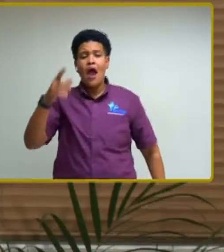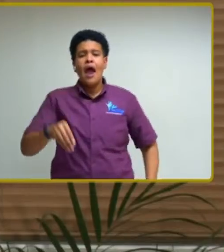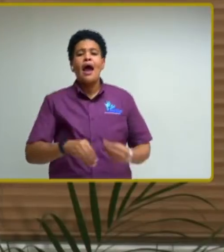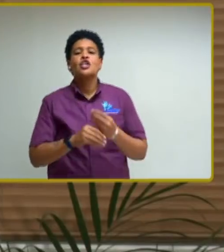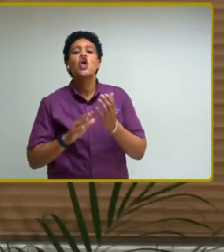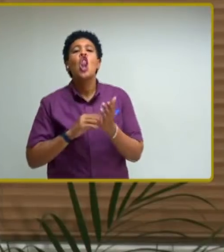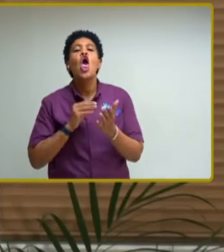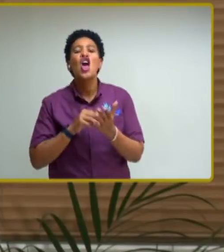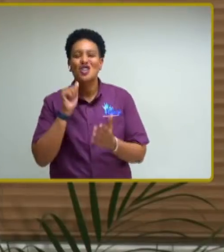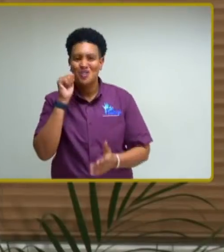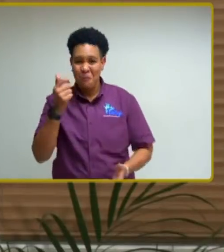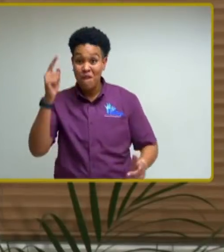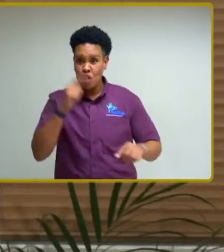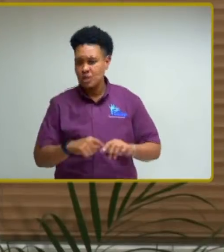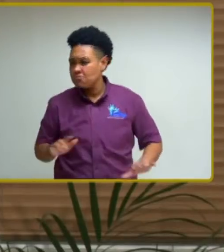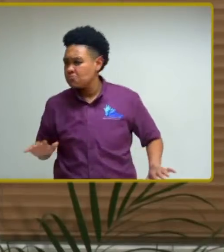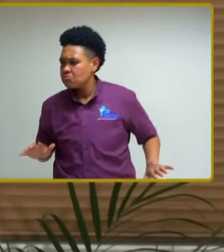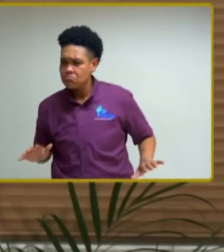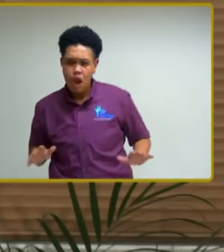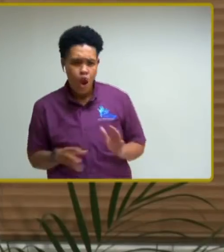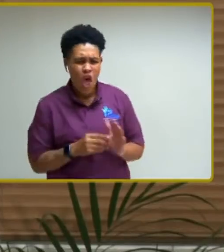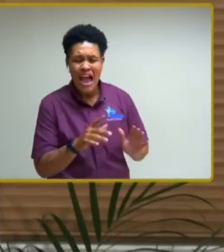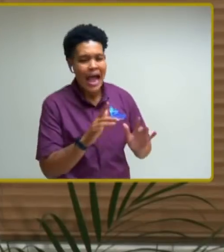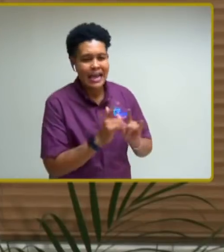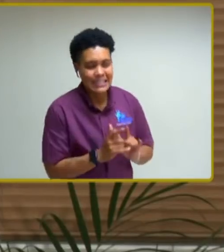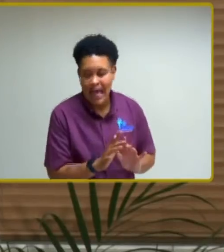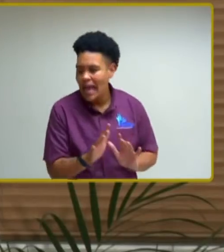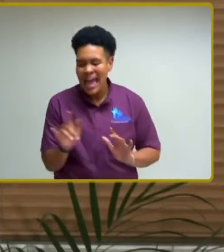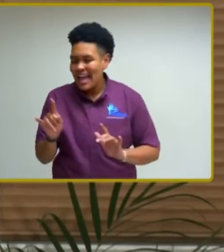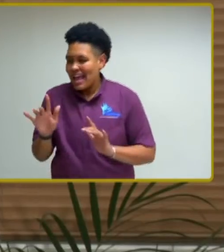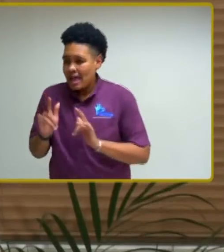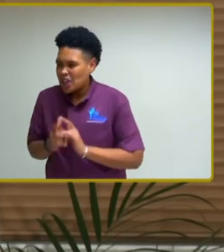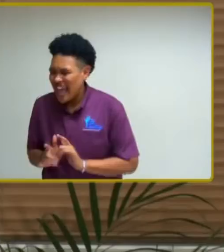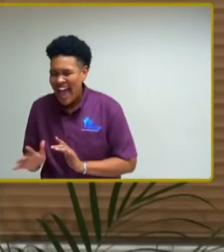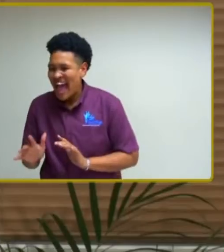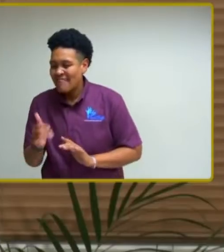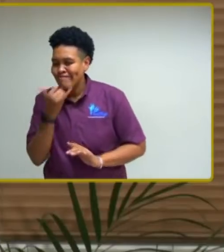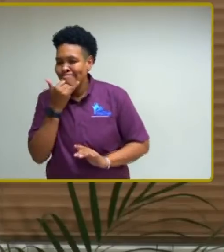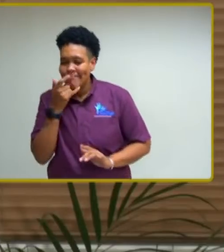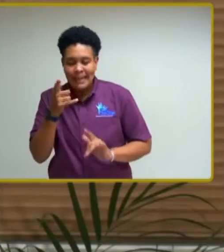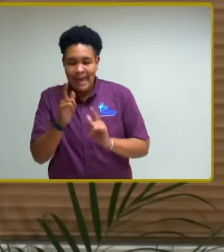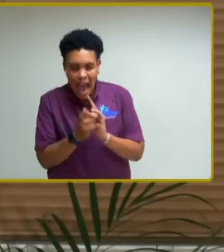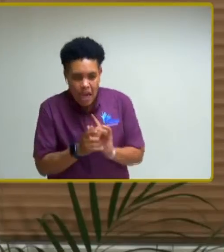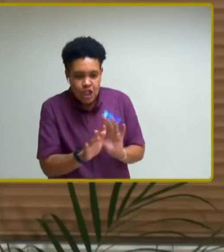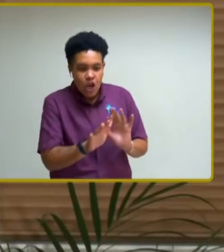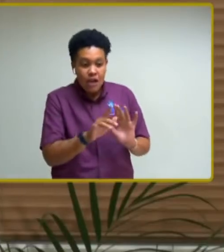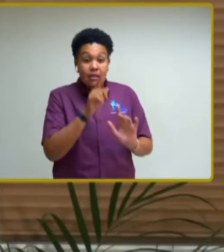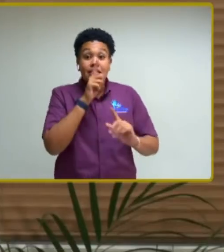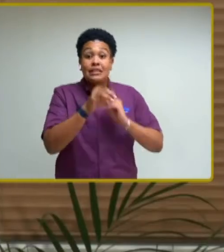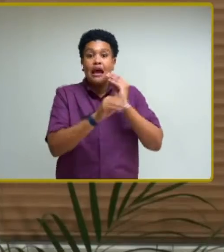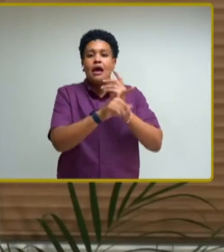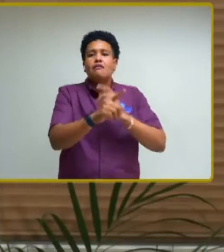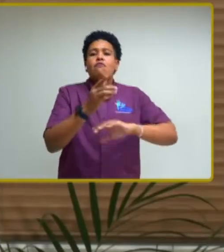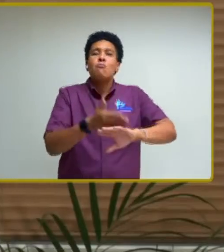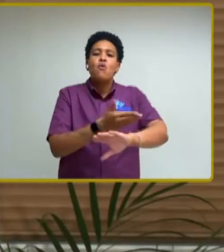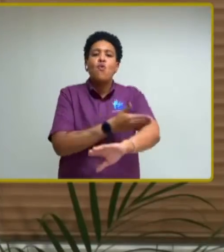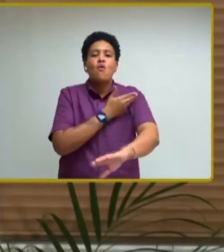learning process. And remember, depending on how it goes, we will perfect or improve the